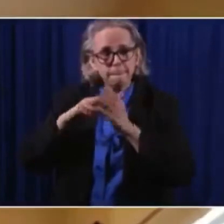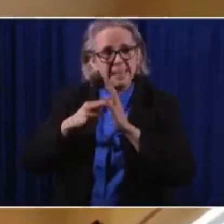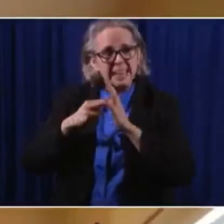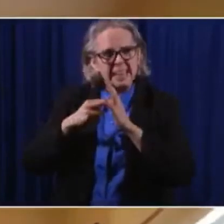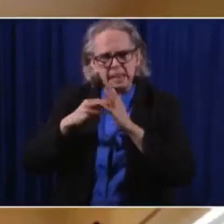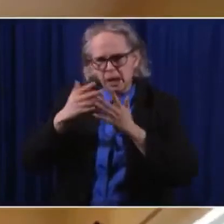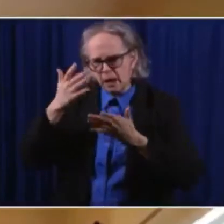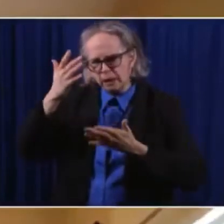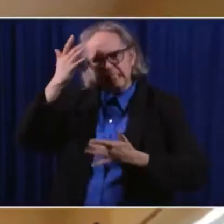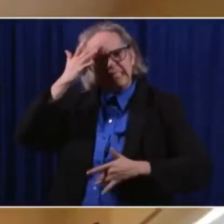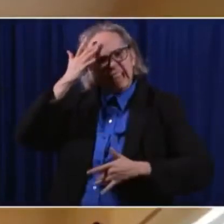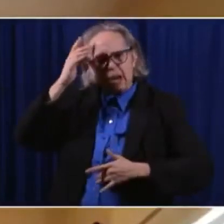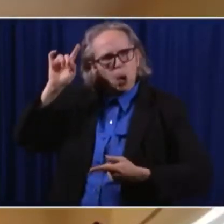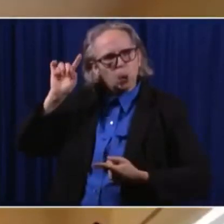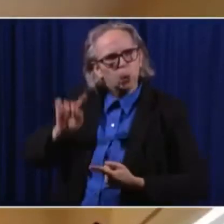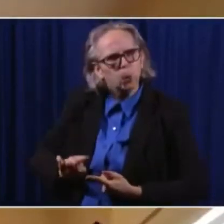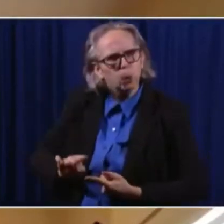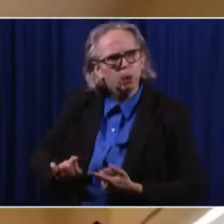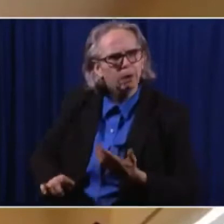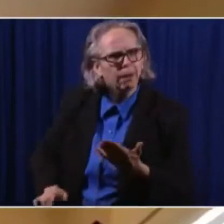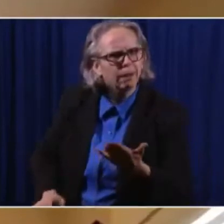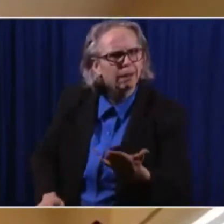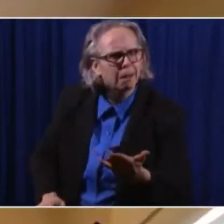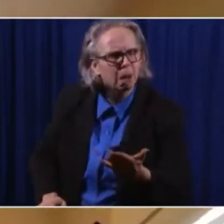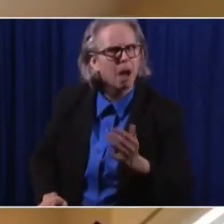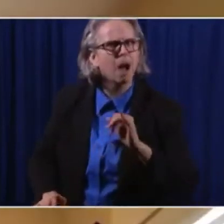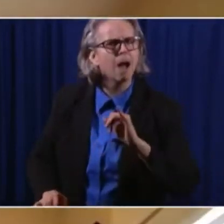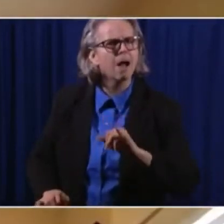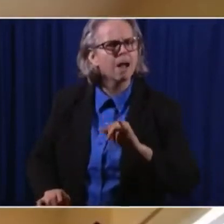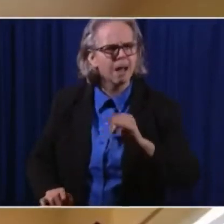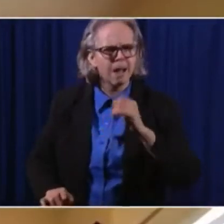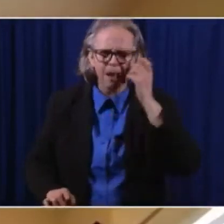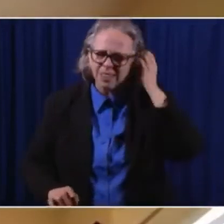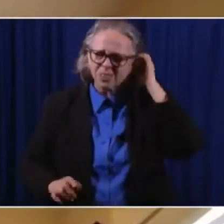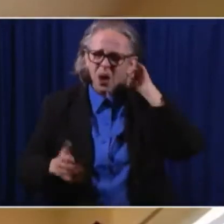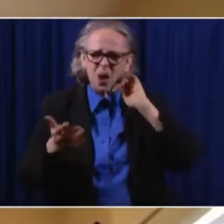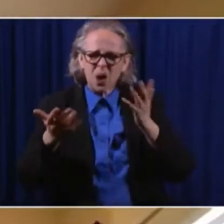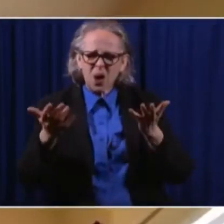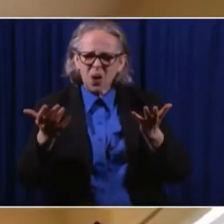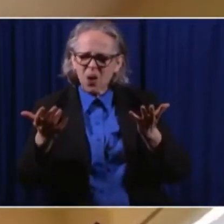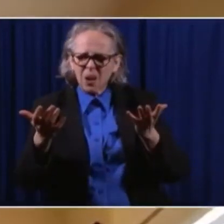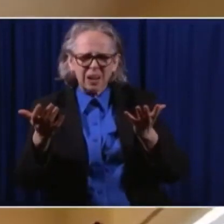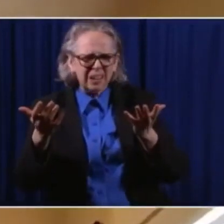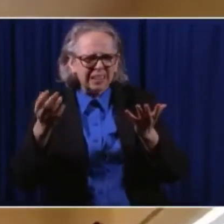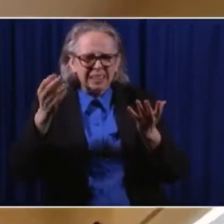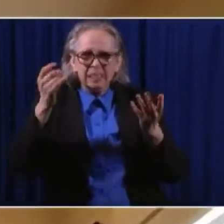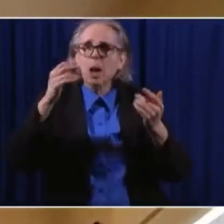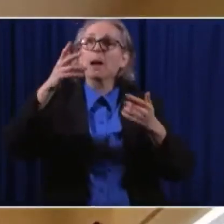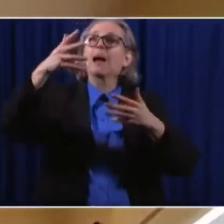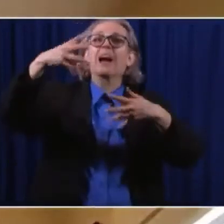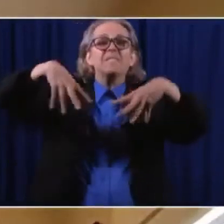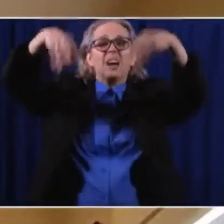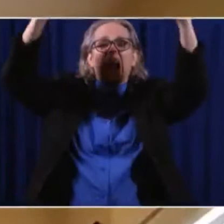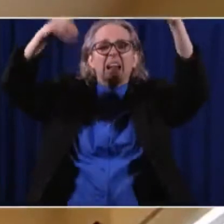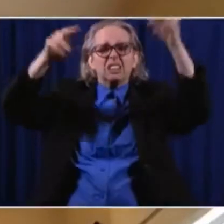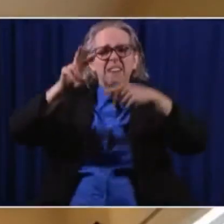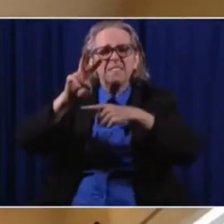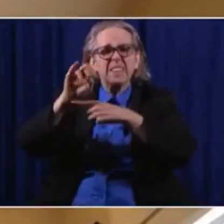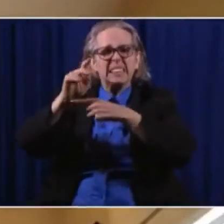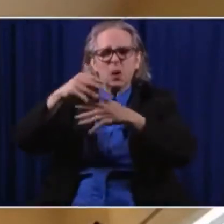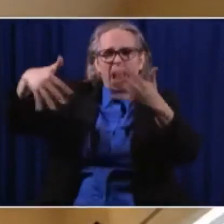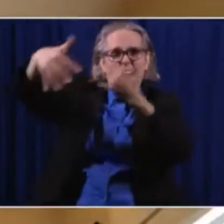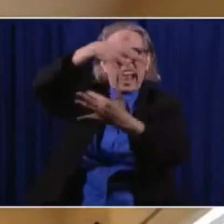the importance of good ventilation. As we shift to being more and more inside, we need to look for